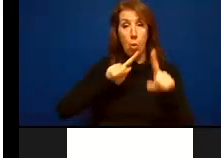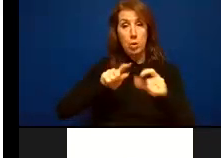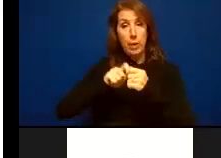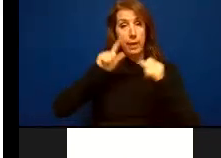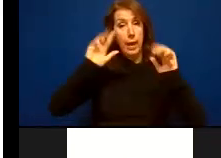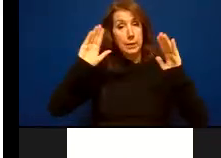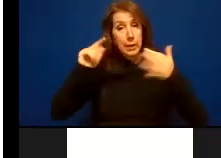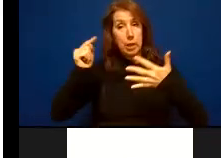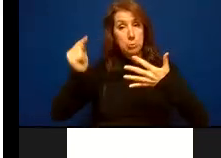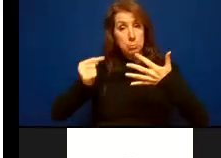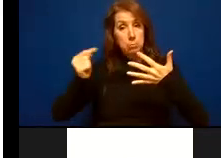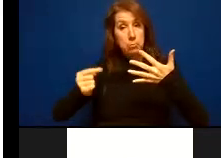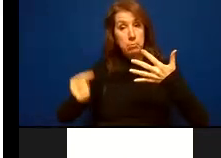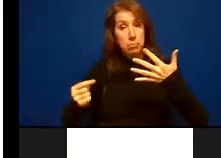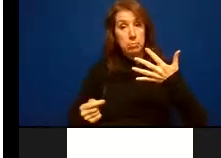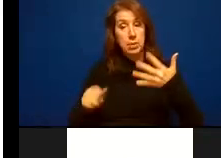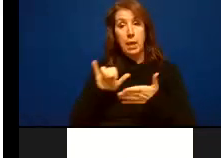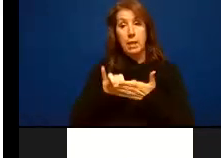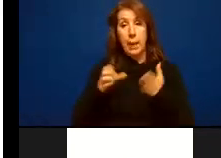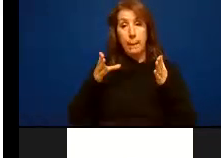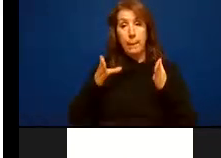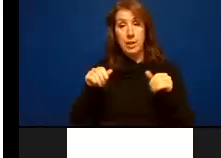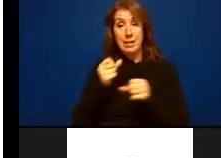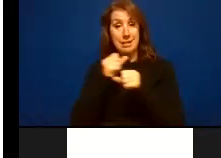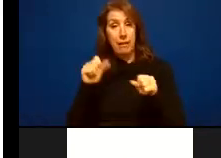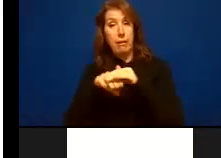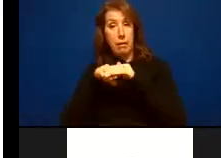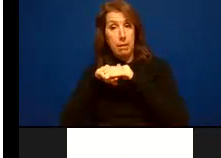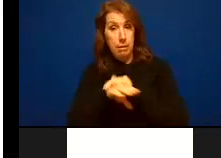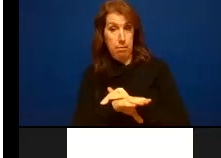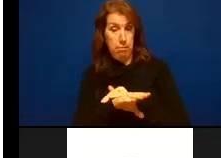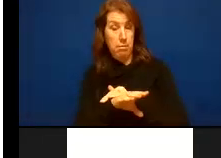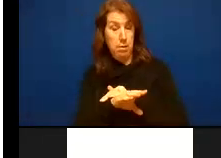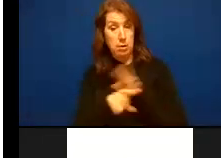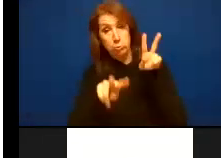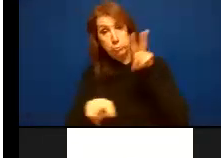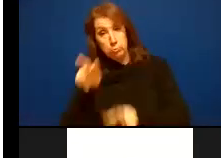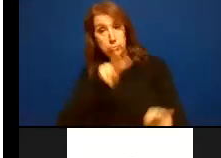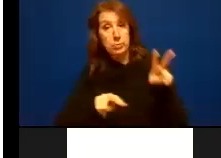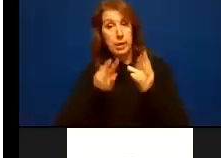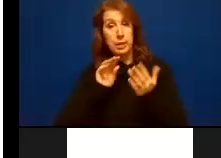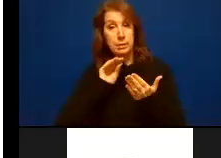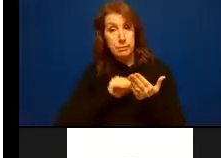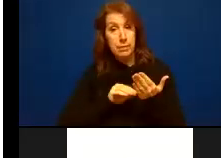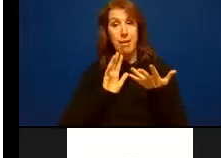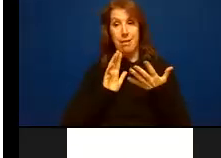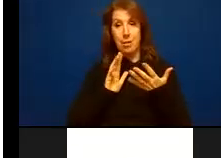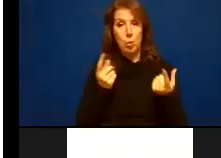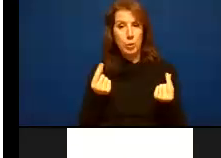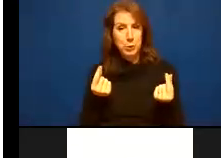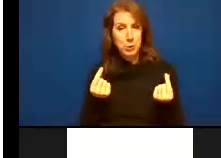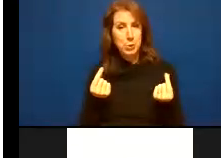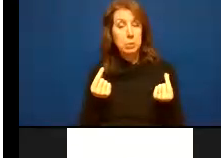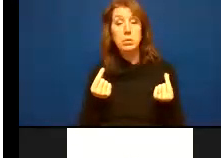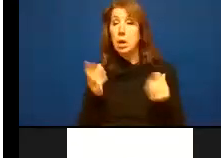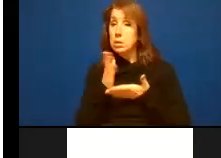under which that person can safely go in, and how that all has to be done. And it has been done in